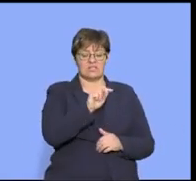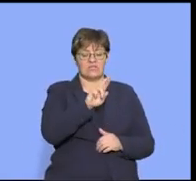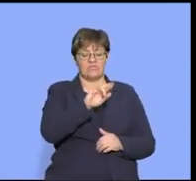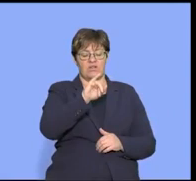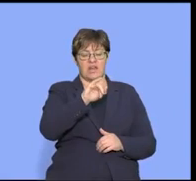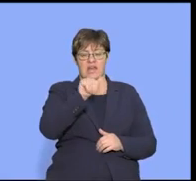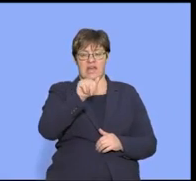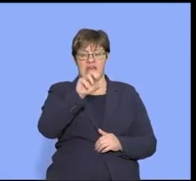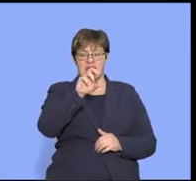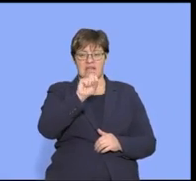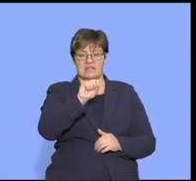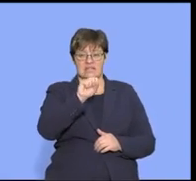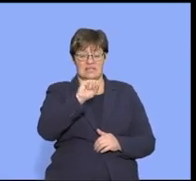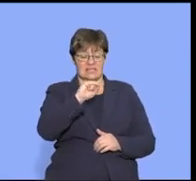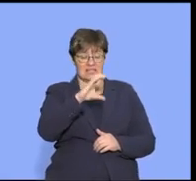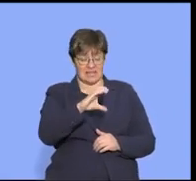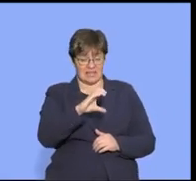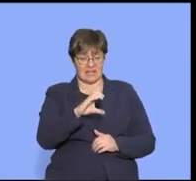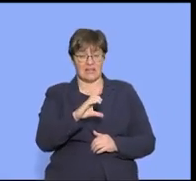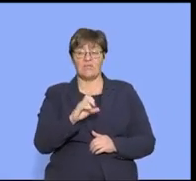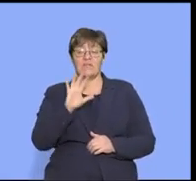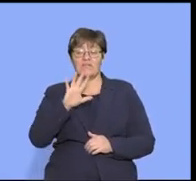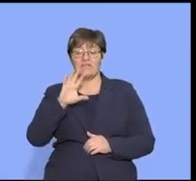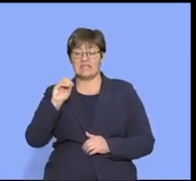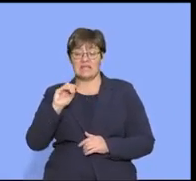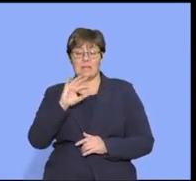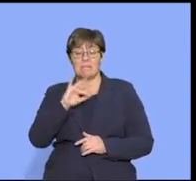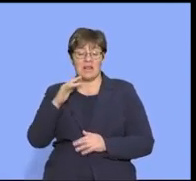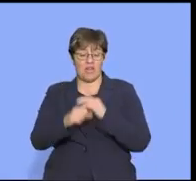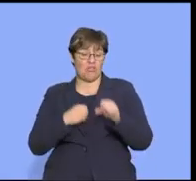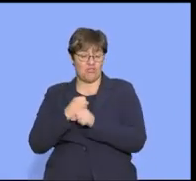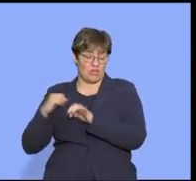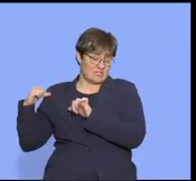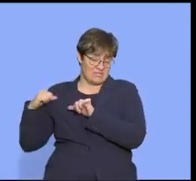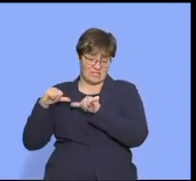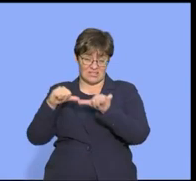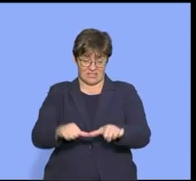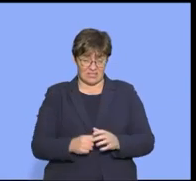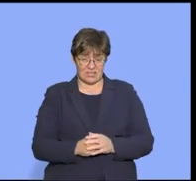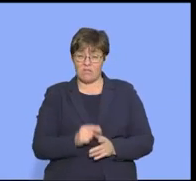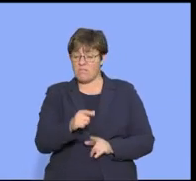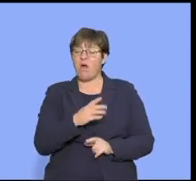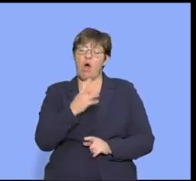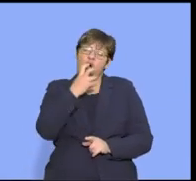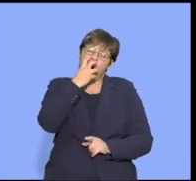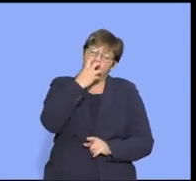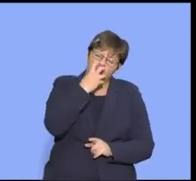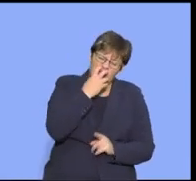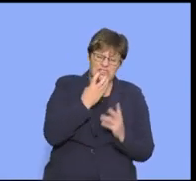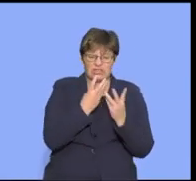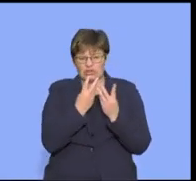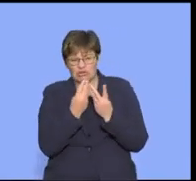the Triassic period, which lasted 50 million years, and conditions then were